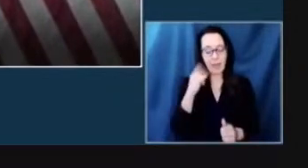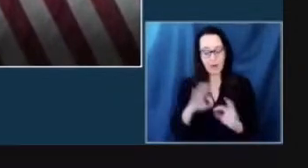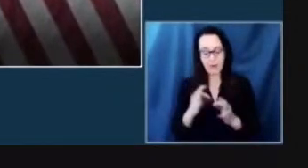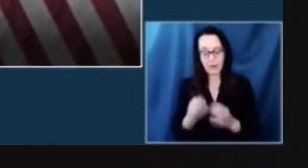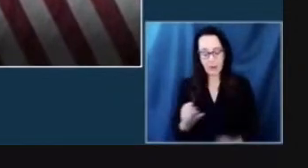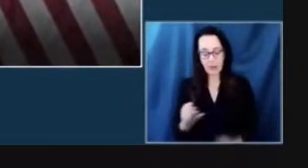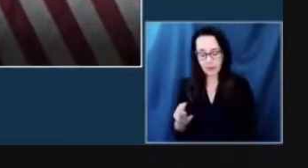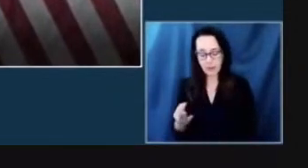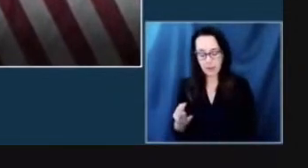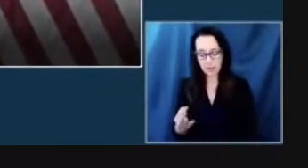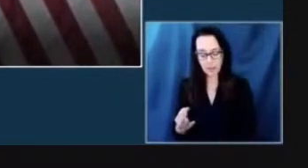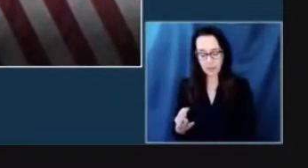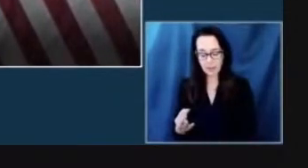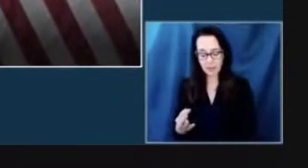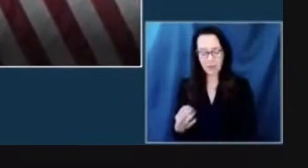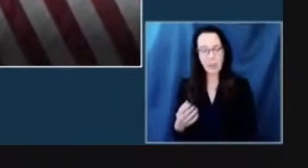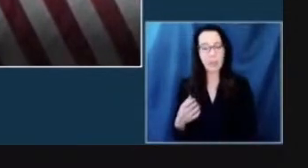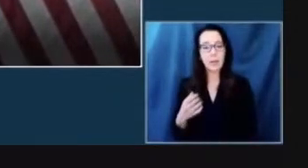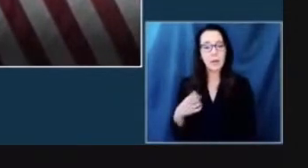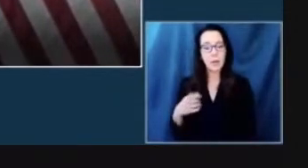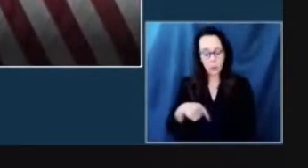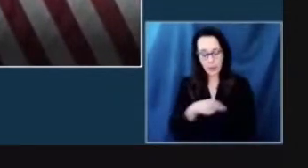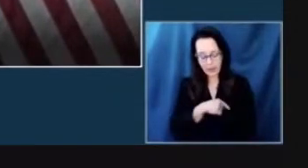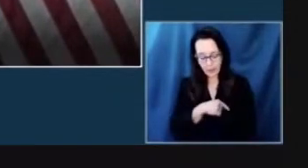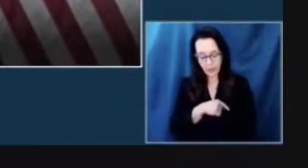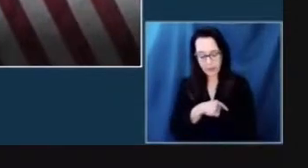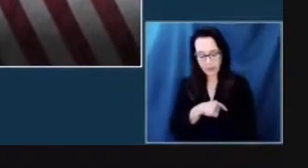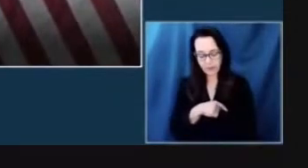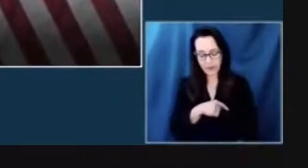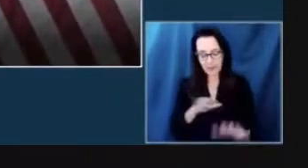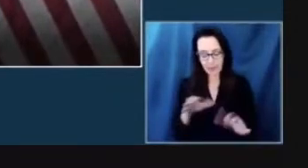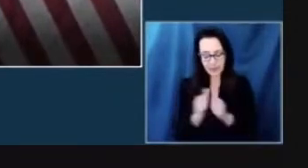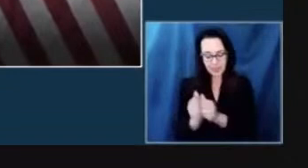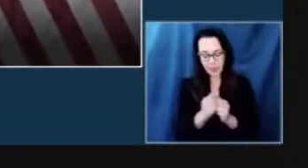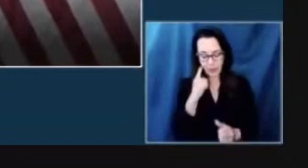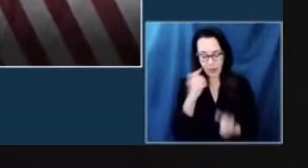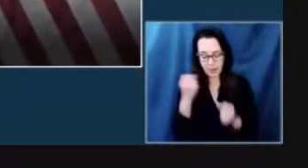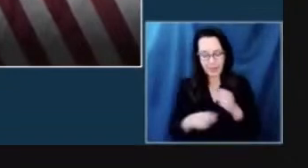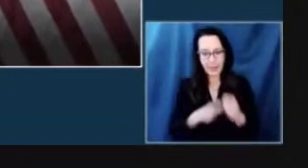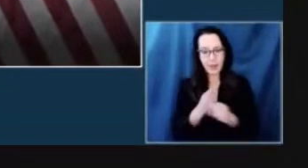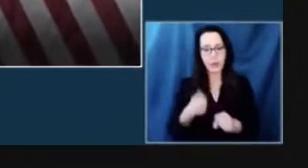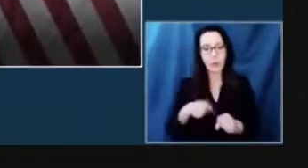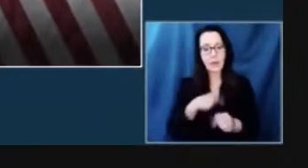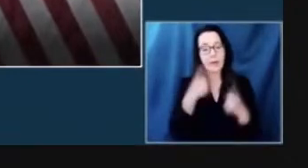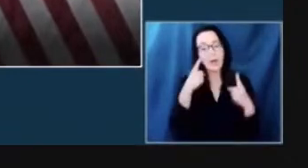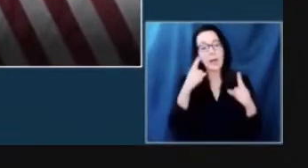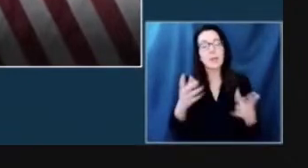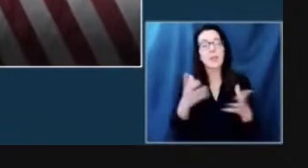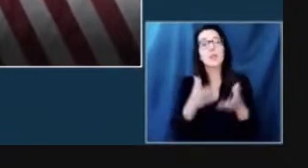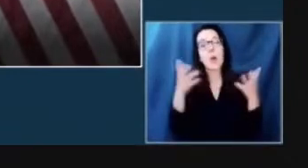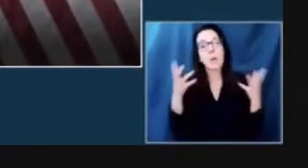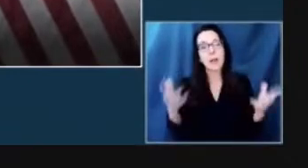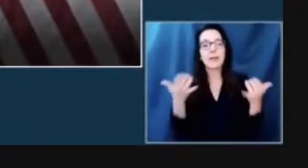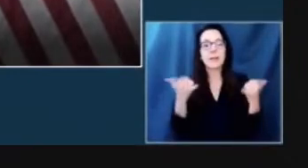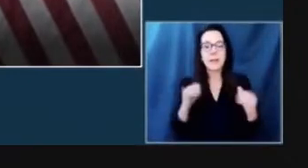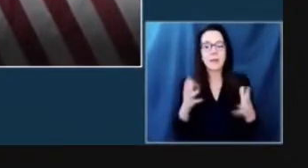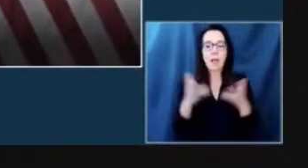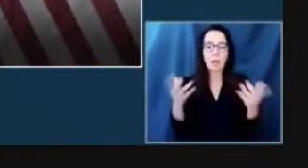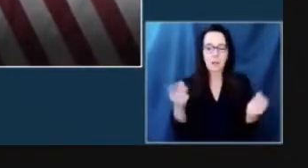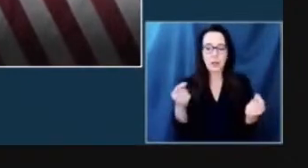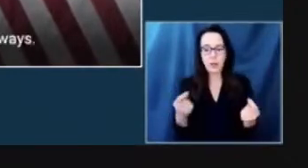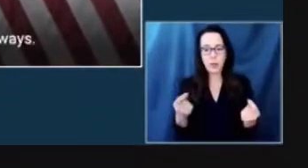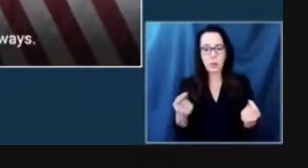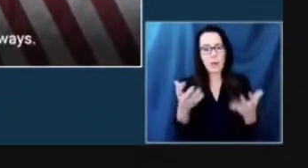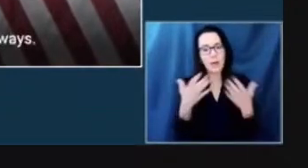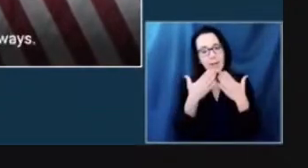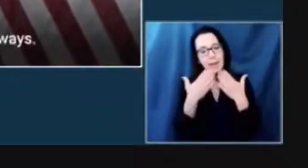over so many years and accomplished so much, and we all know there's still a lot to do. But I do want to thank you for all that